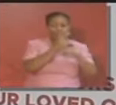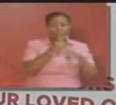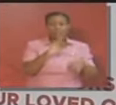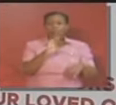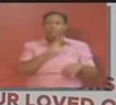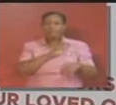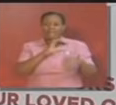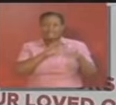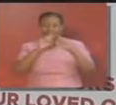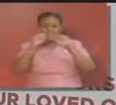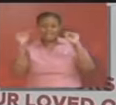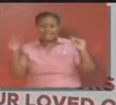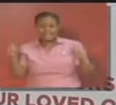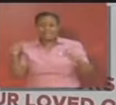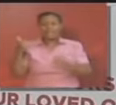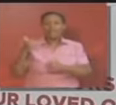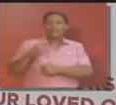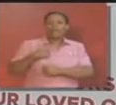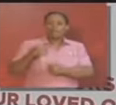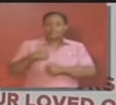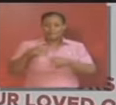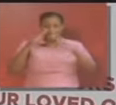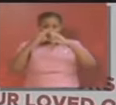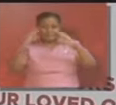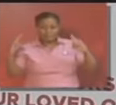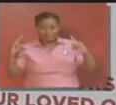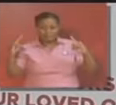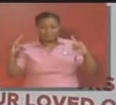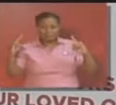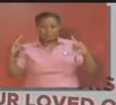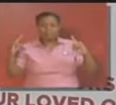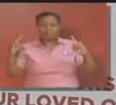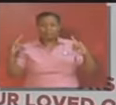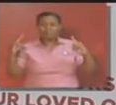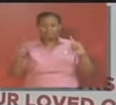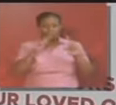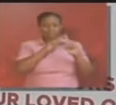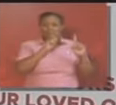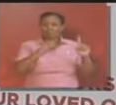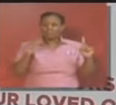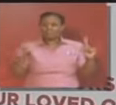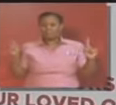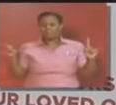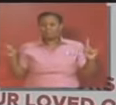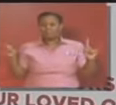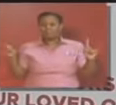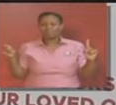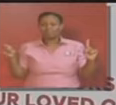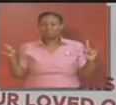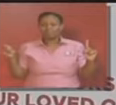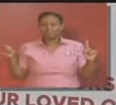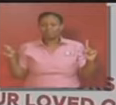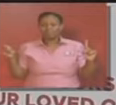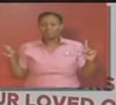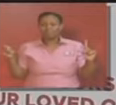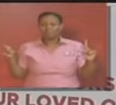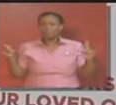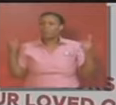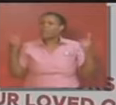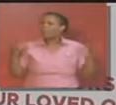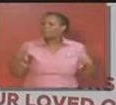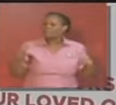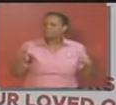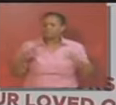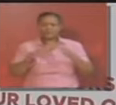it only takes one person. So let's see what happened as a result of the one person. So what has happened is, if we start with the